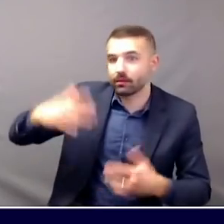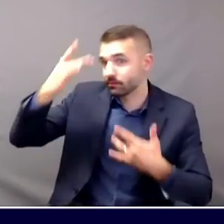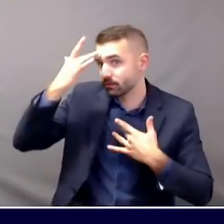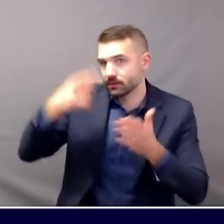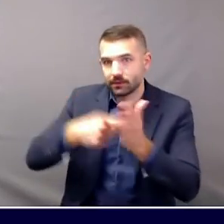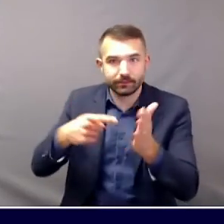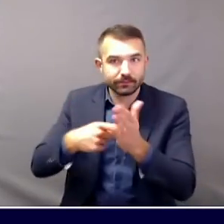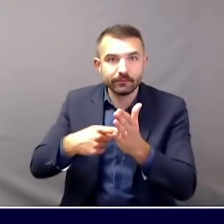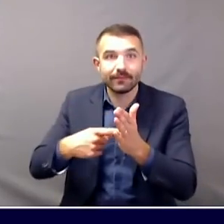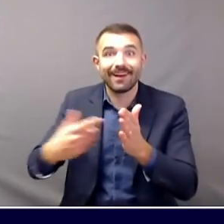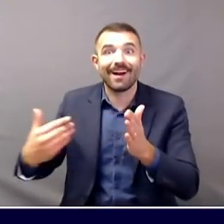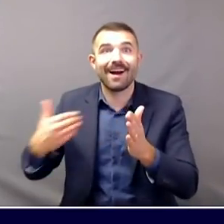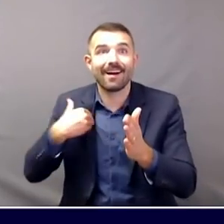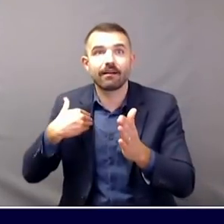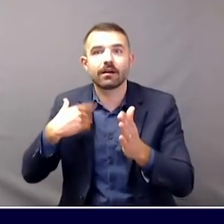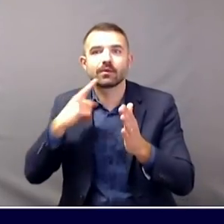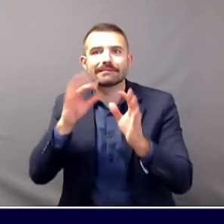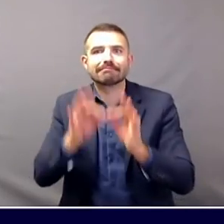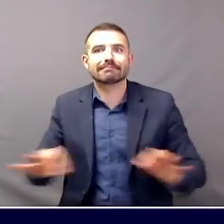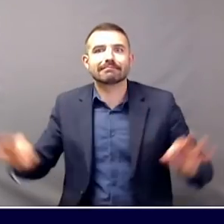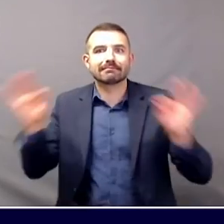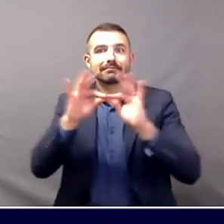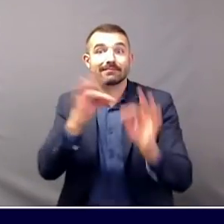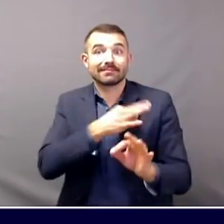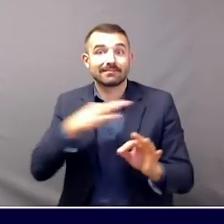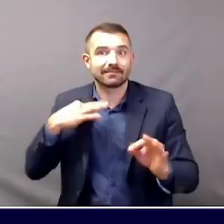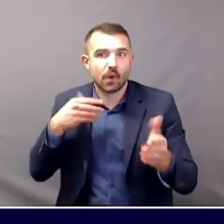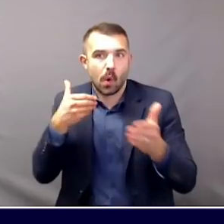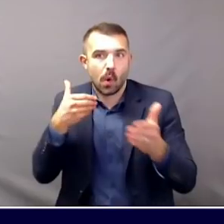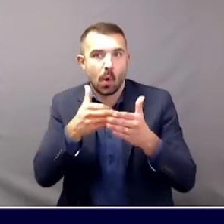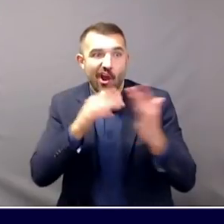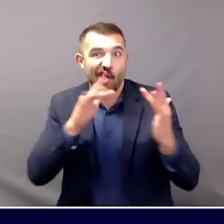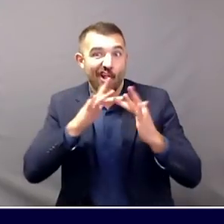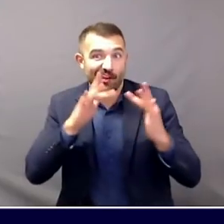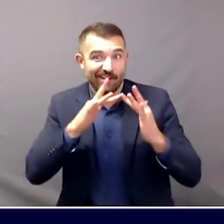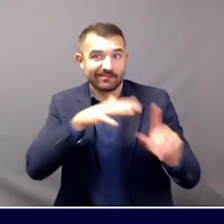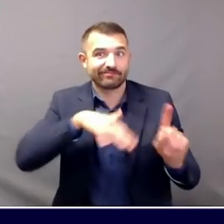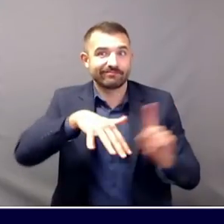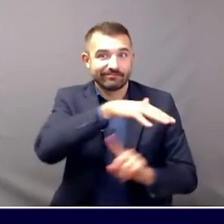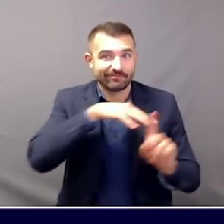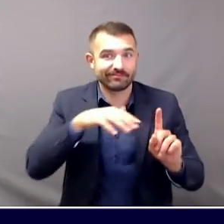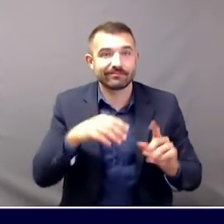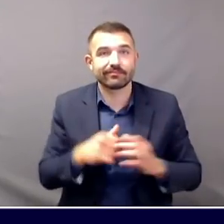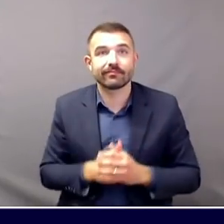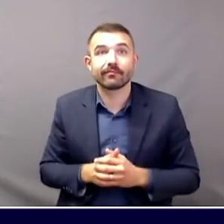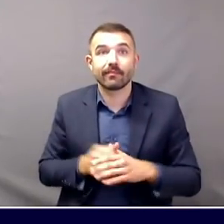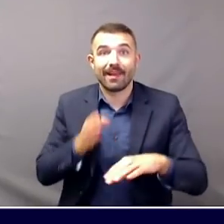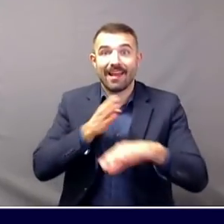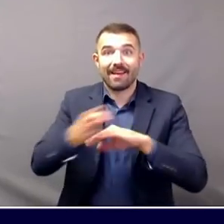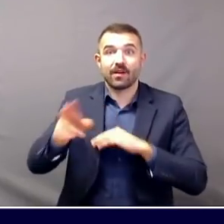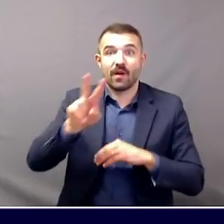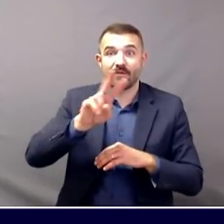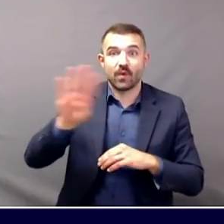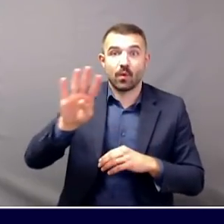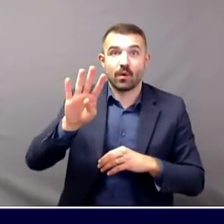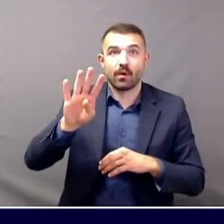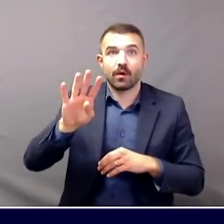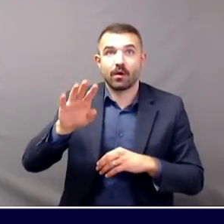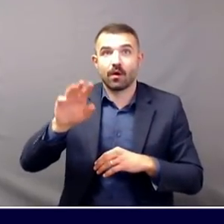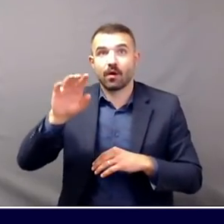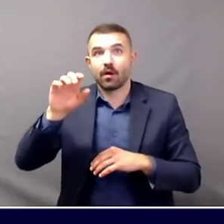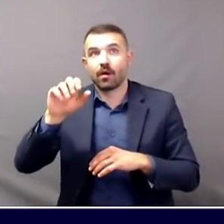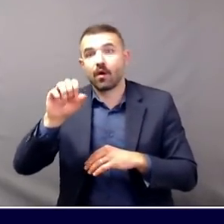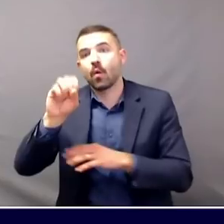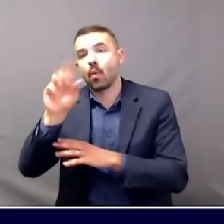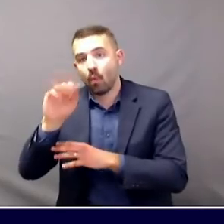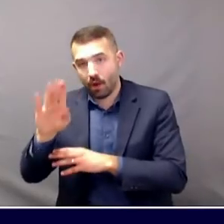provider. This testing is available at more than 24 swab and send sites throughout the state that offer molecular